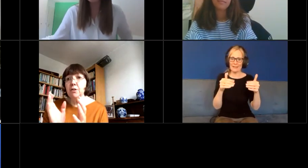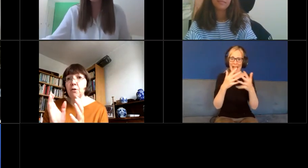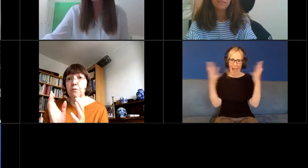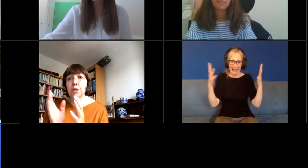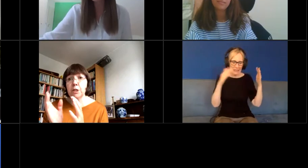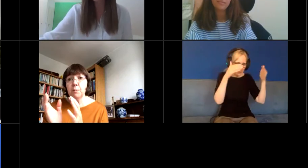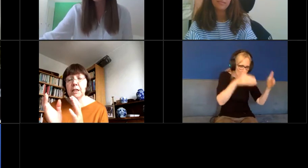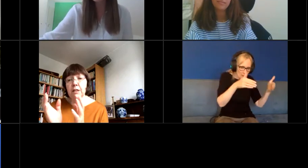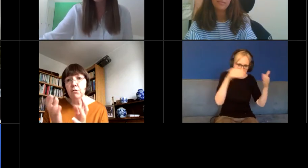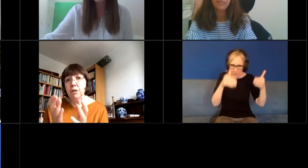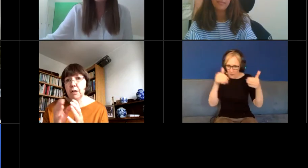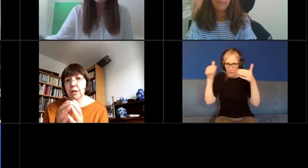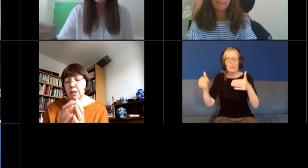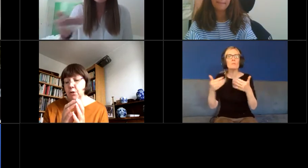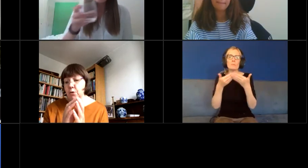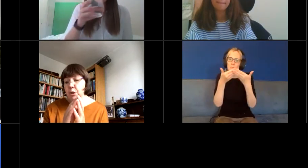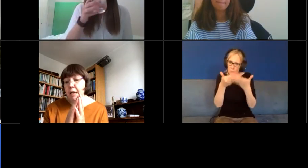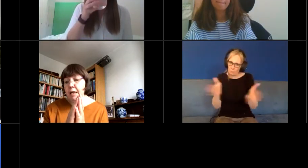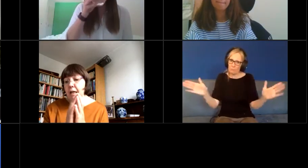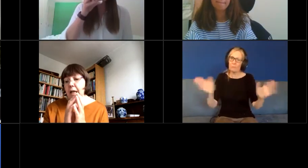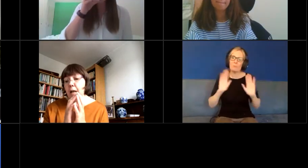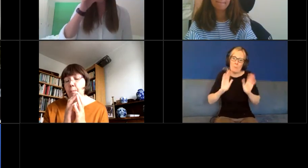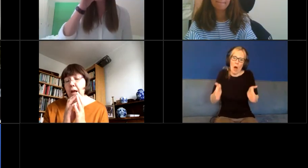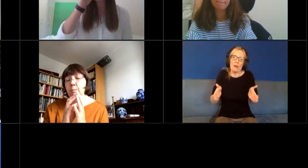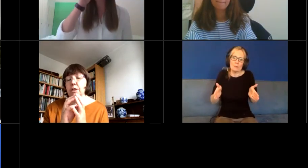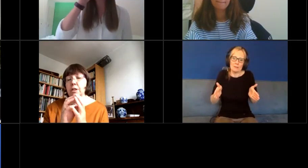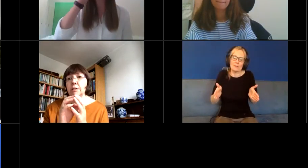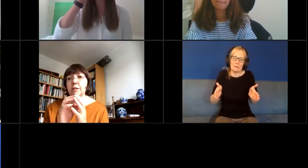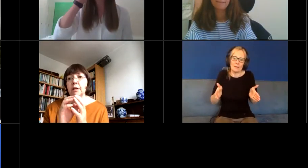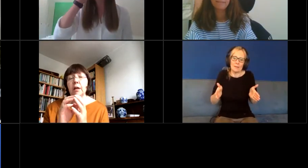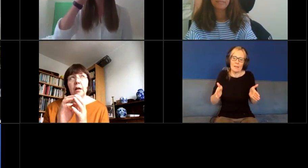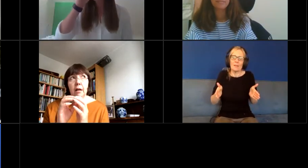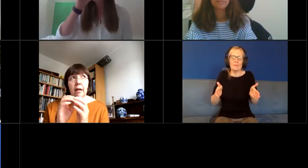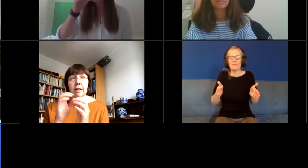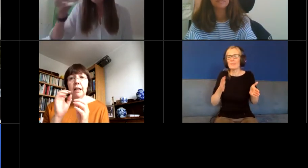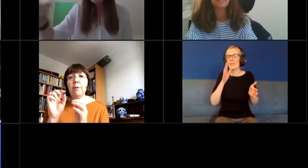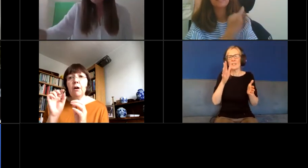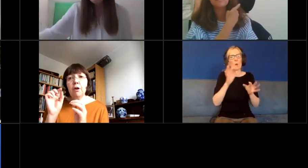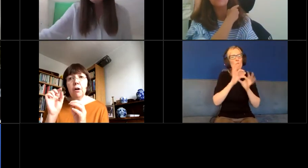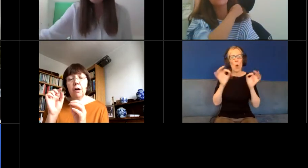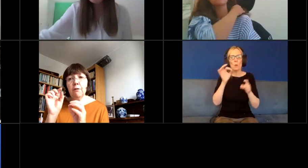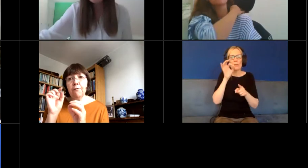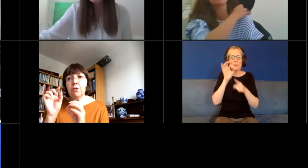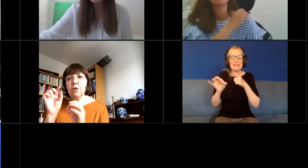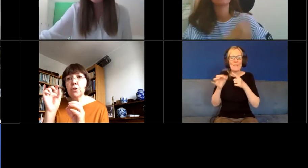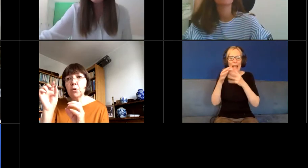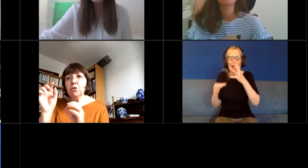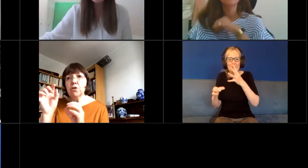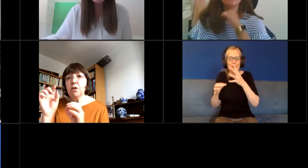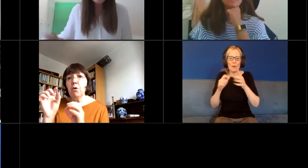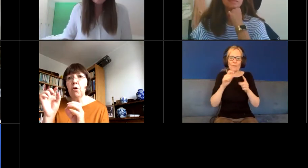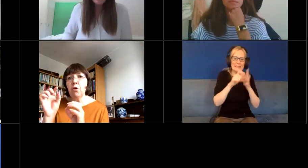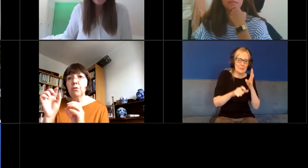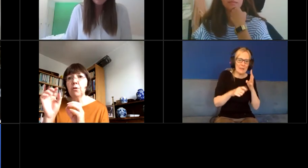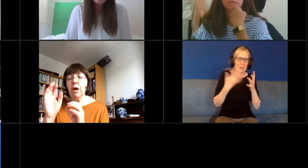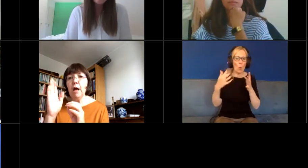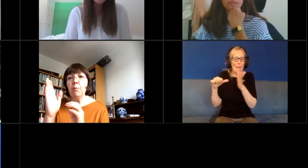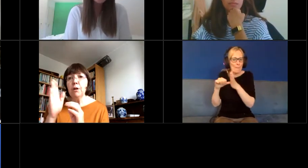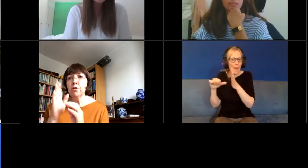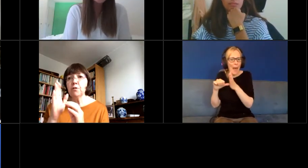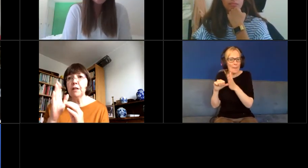aspect of disability or, as you say, impairment, and keep our focus also